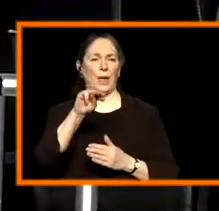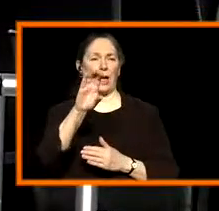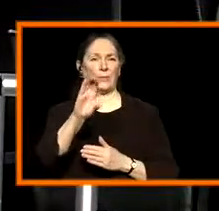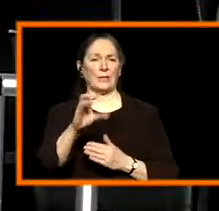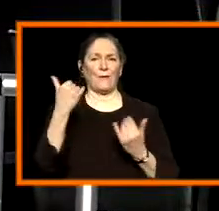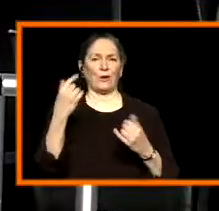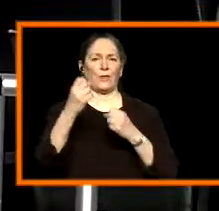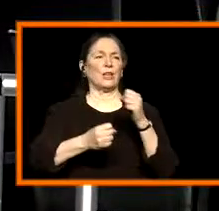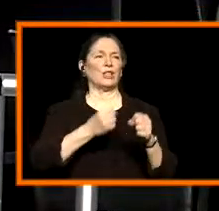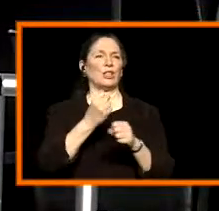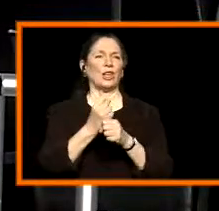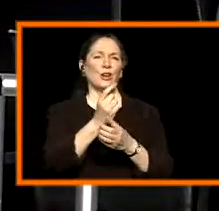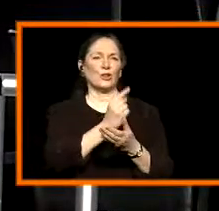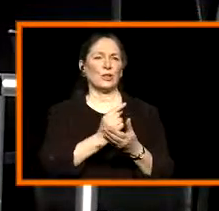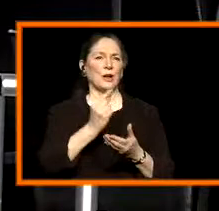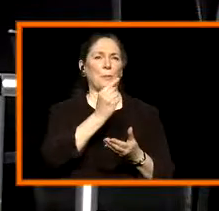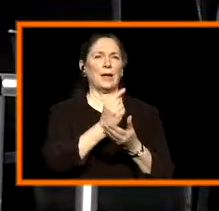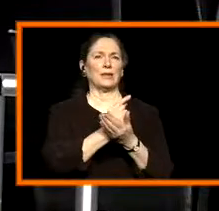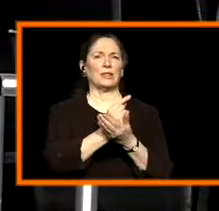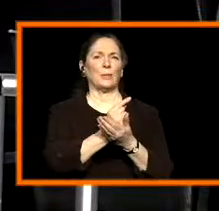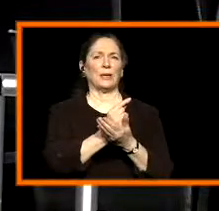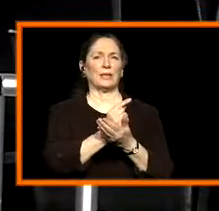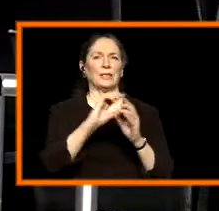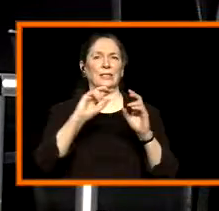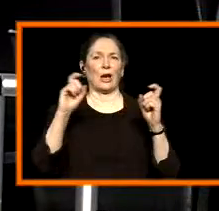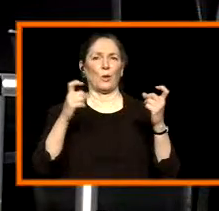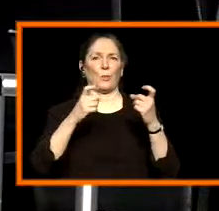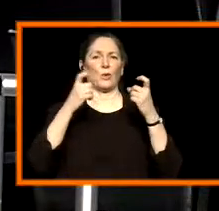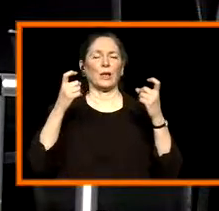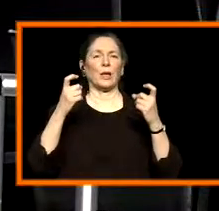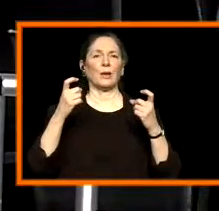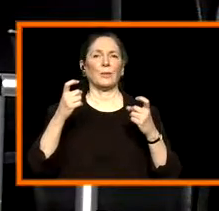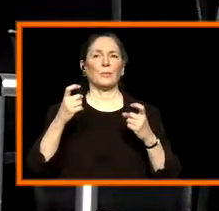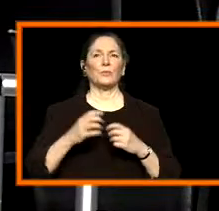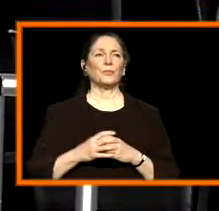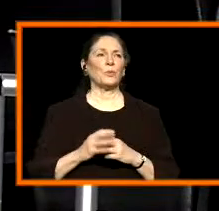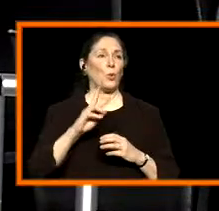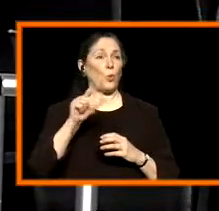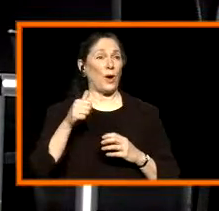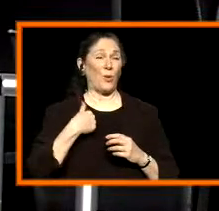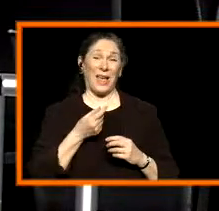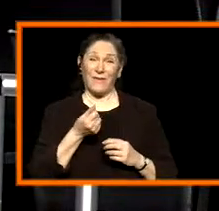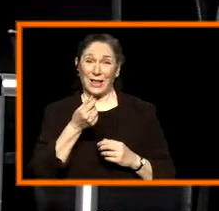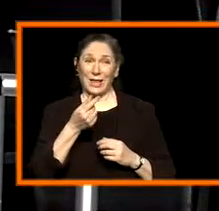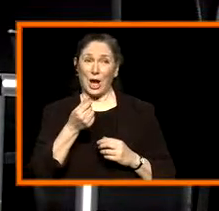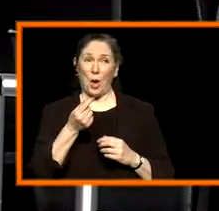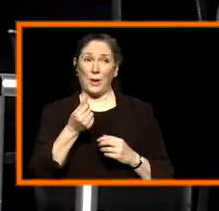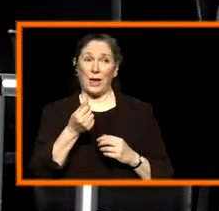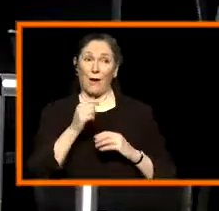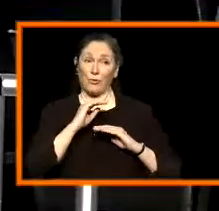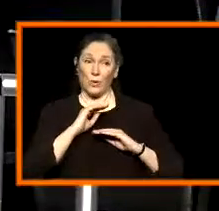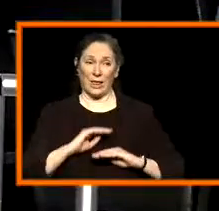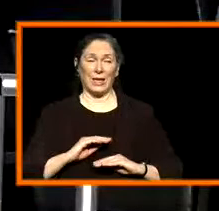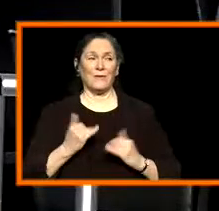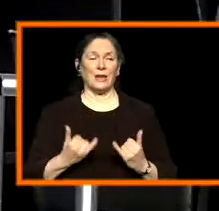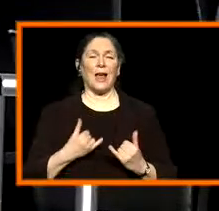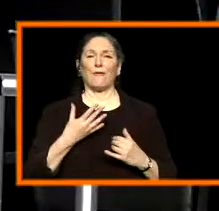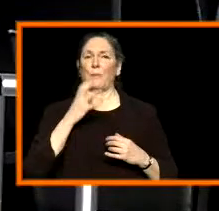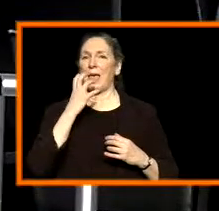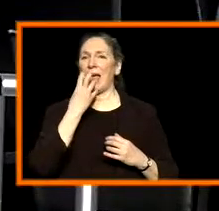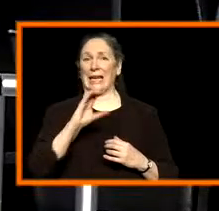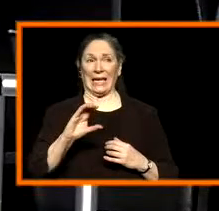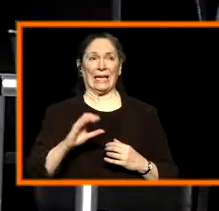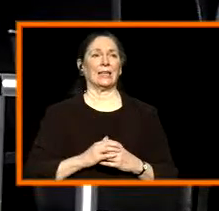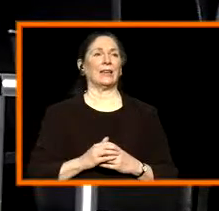Ceremonies for this year's commencement ceremony. Well, we've had a little bit of relief today from that sudden heat